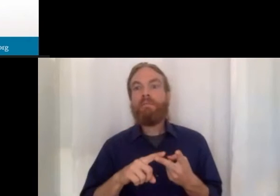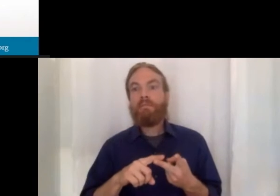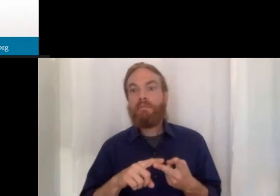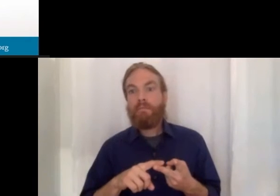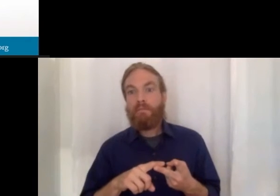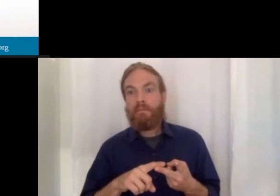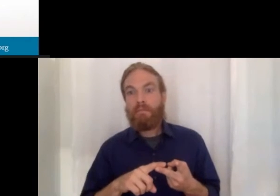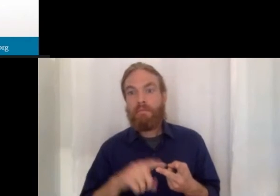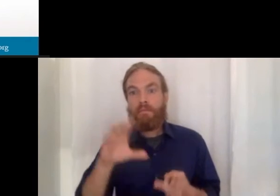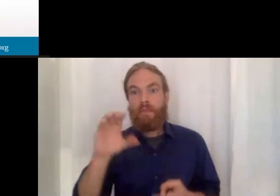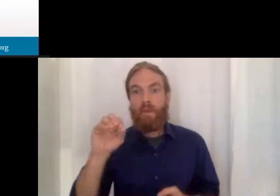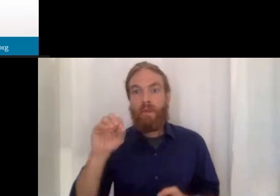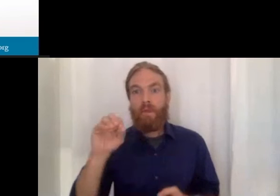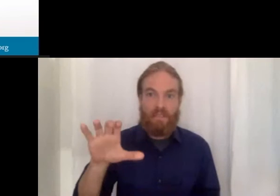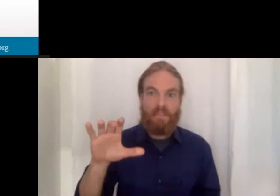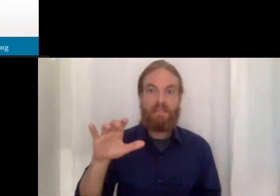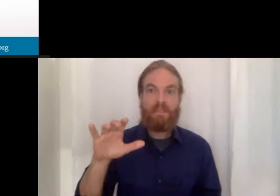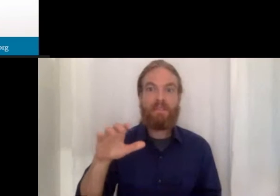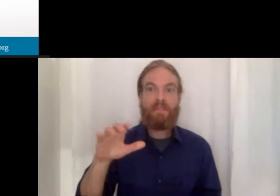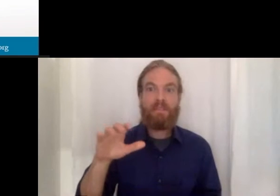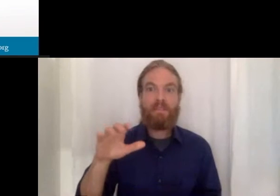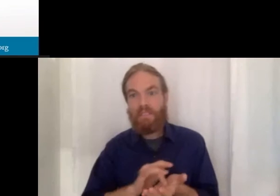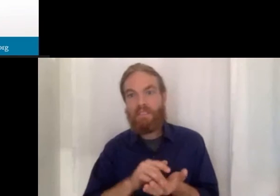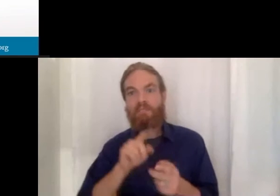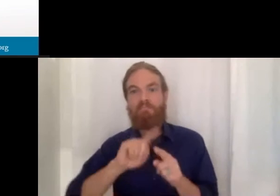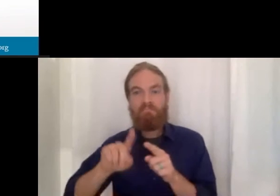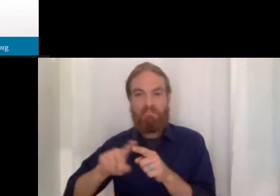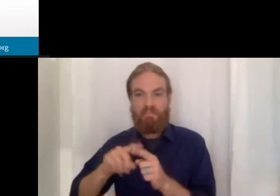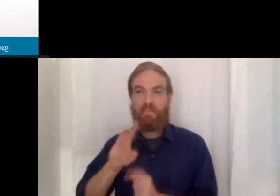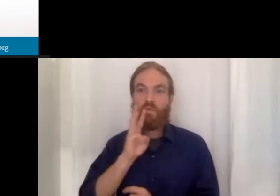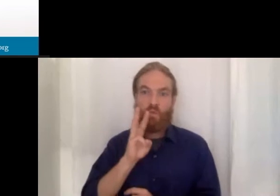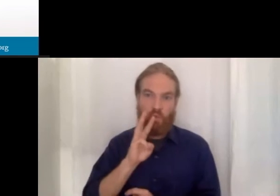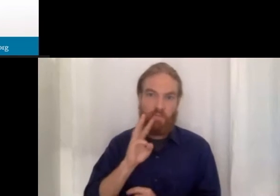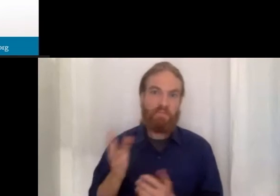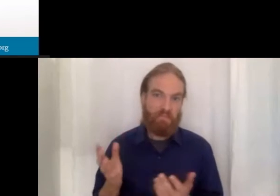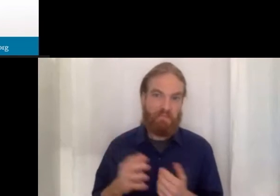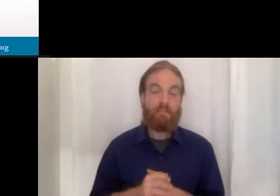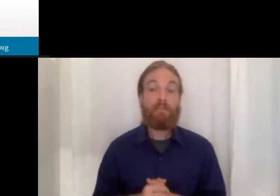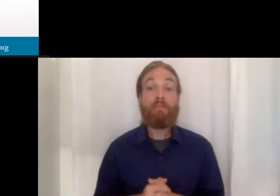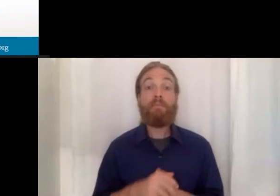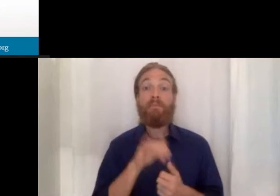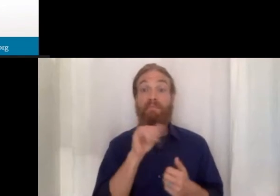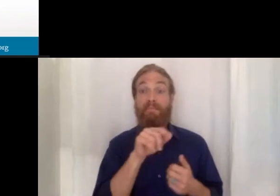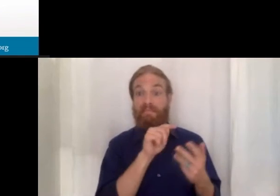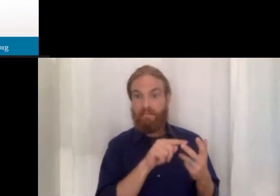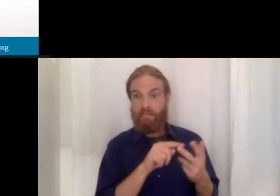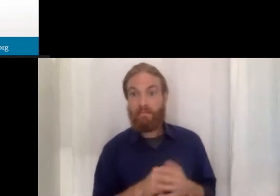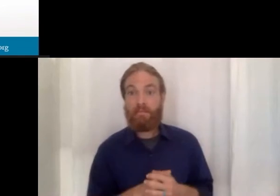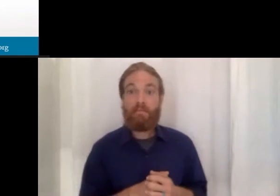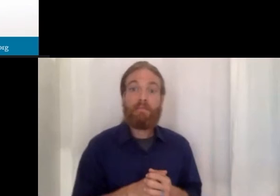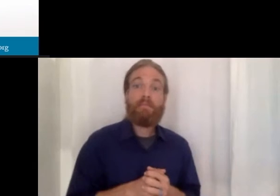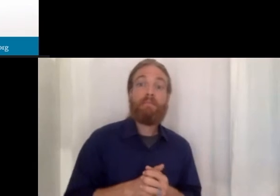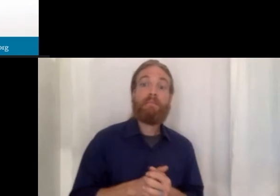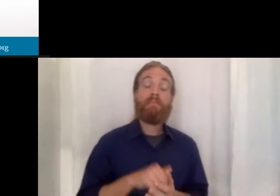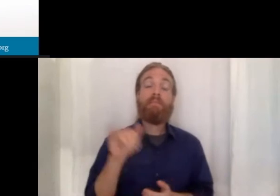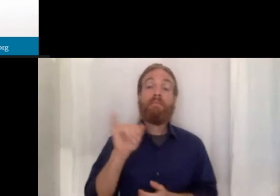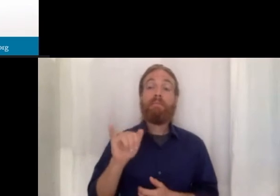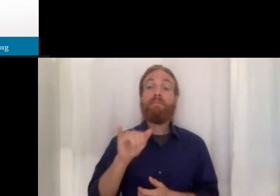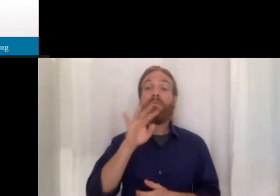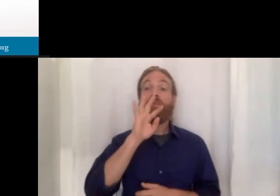key. So when we look at medications that we can use in the outpatient